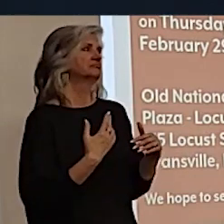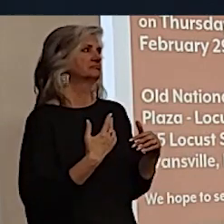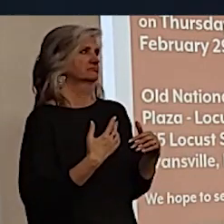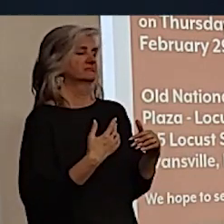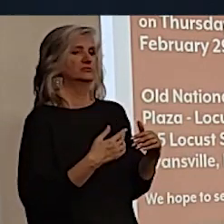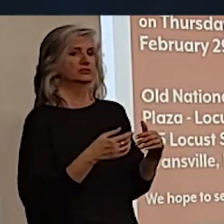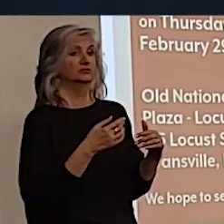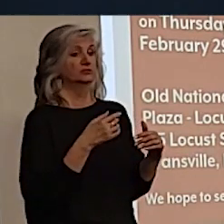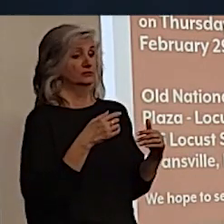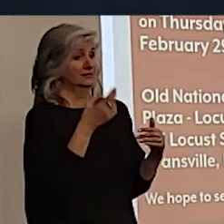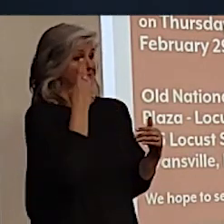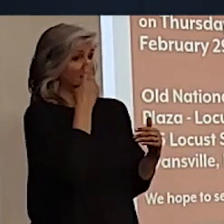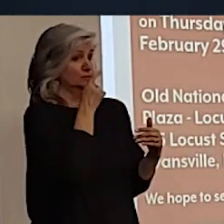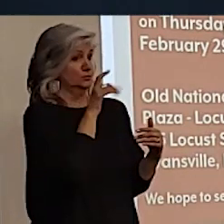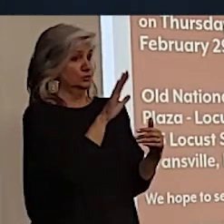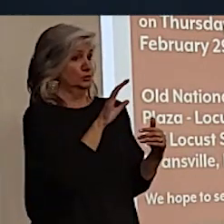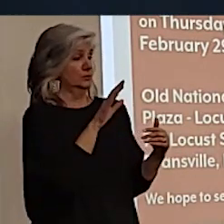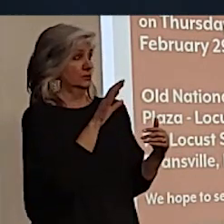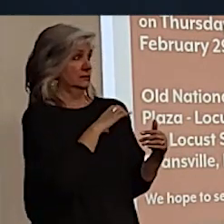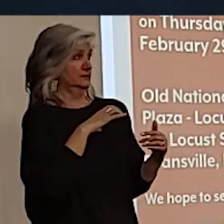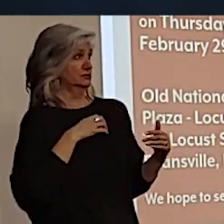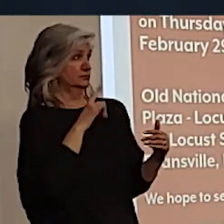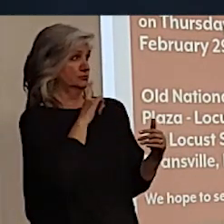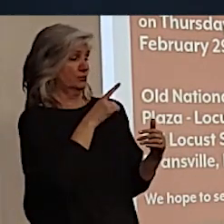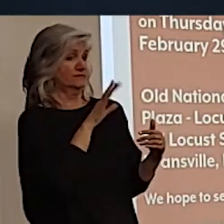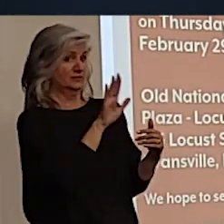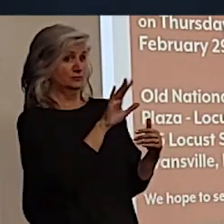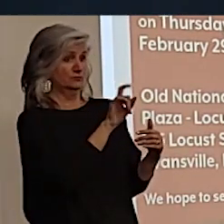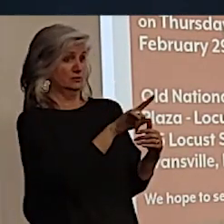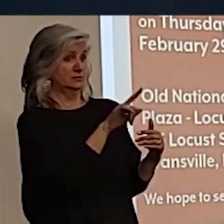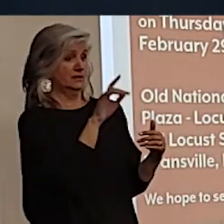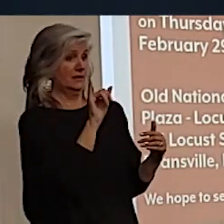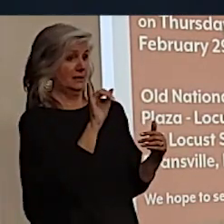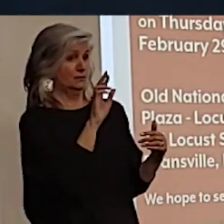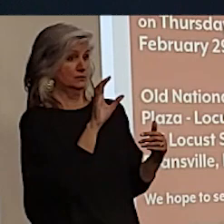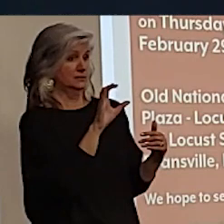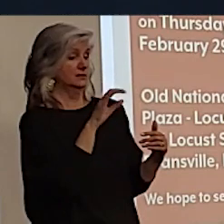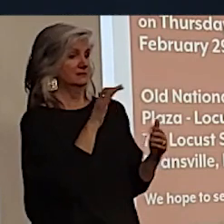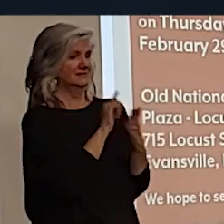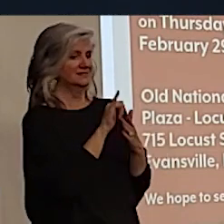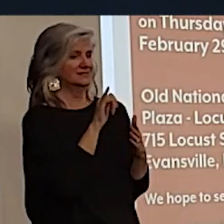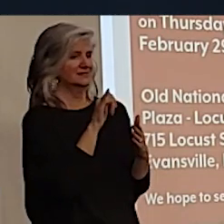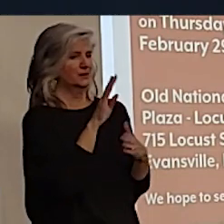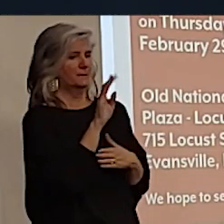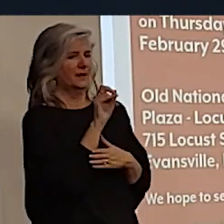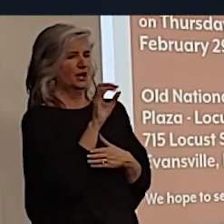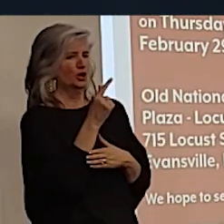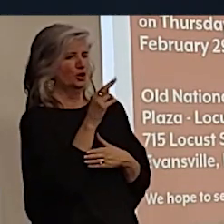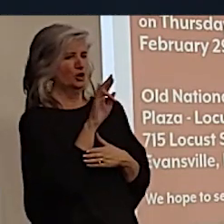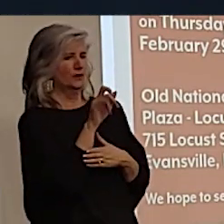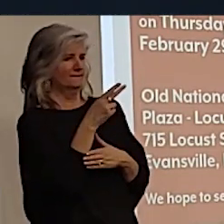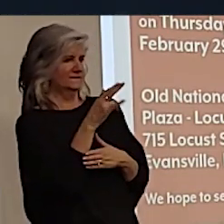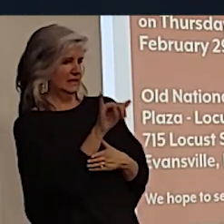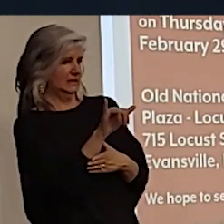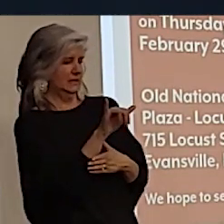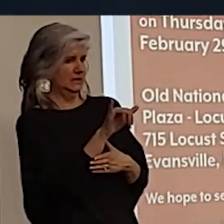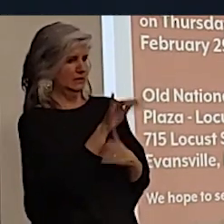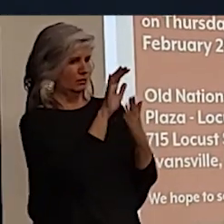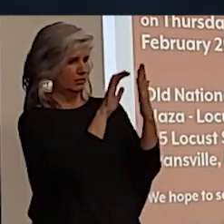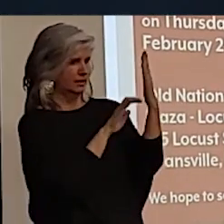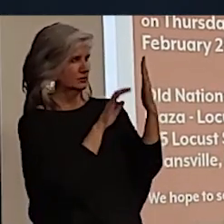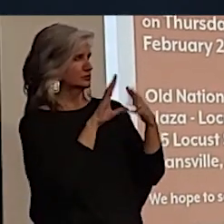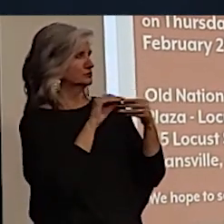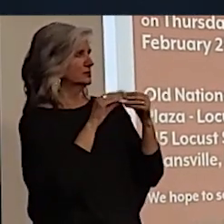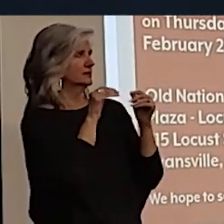You can find out who the commissioners are, if that's what your question is, who the IURC commissioners are. Their biographies are... That wasn't